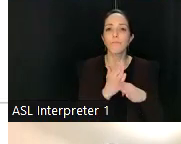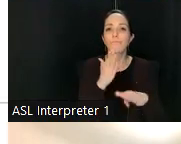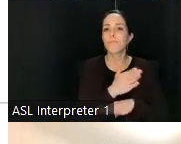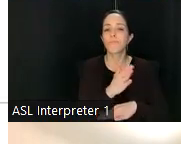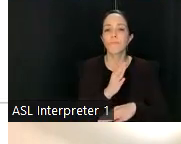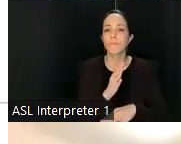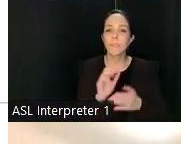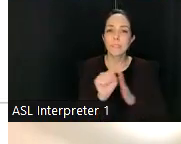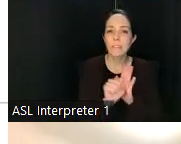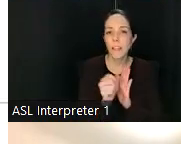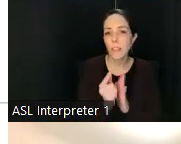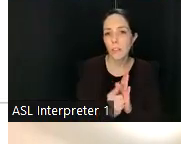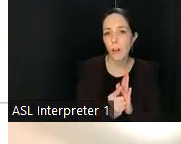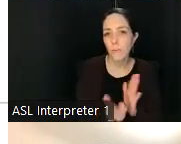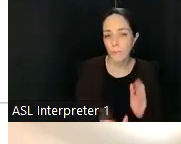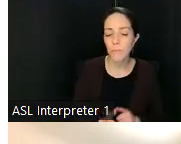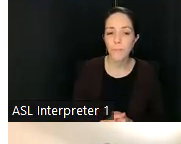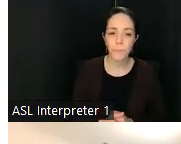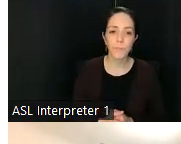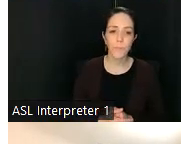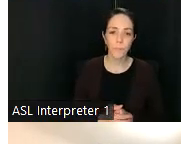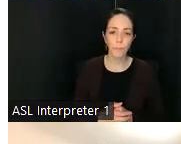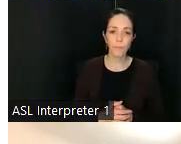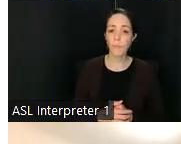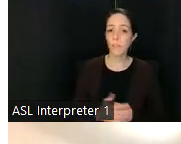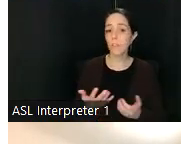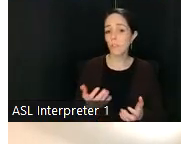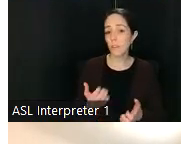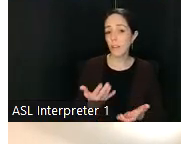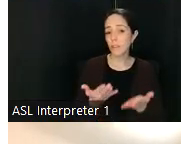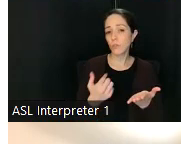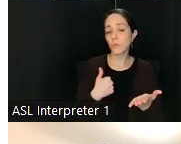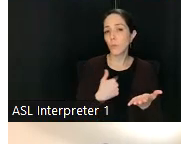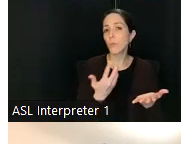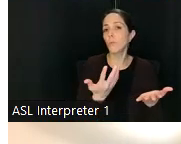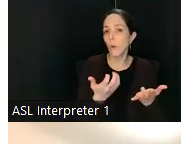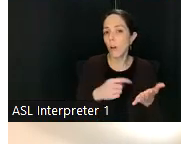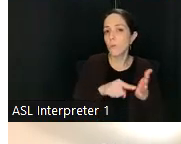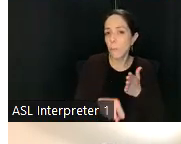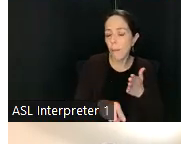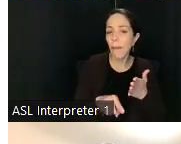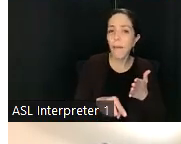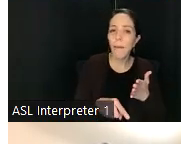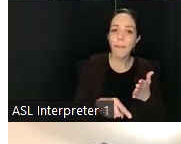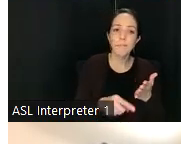so, you can have we'd like to pay them this much. It'd have to